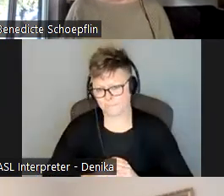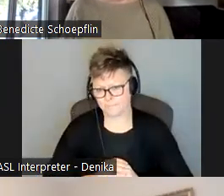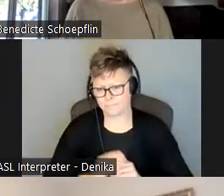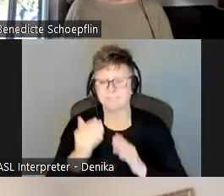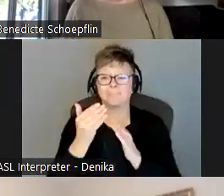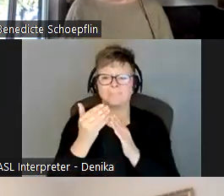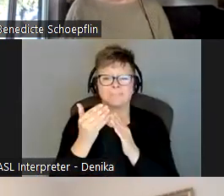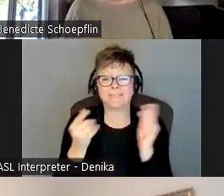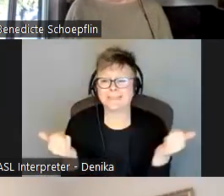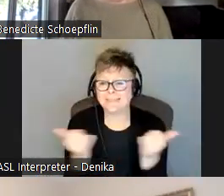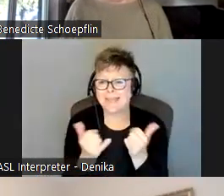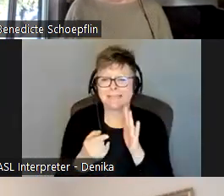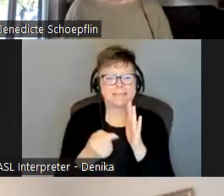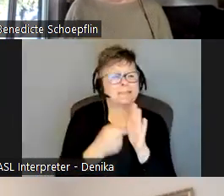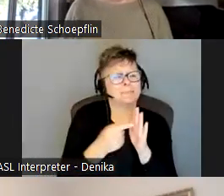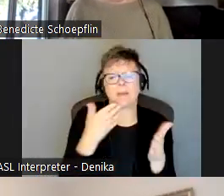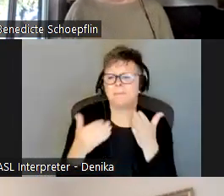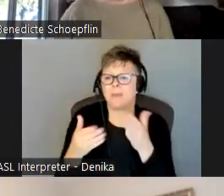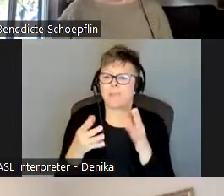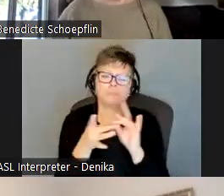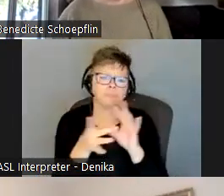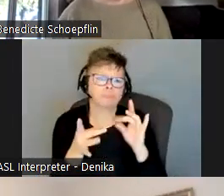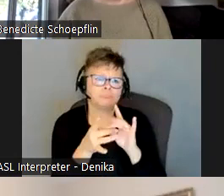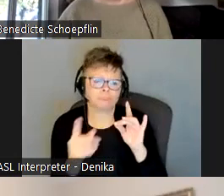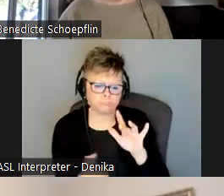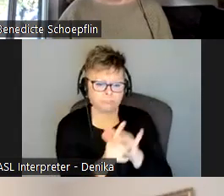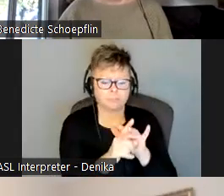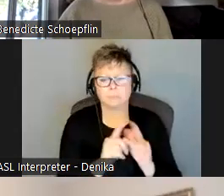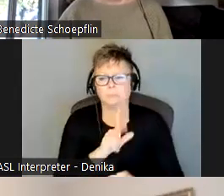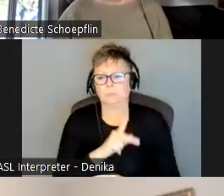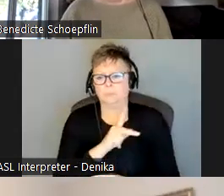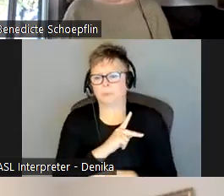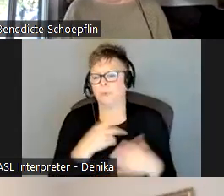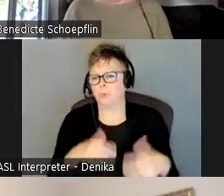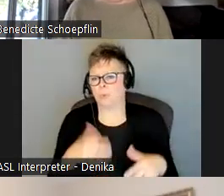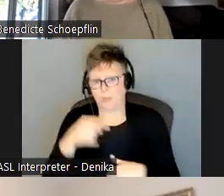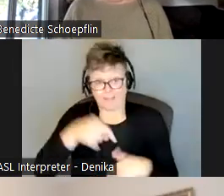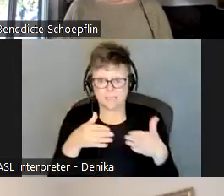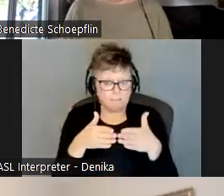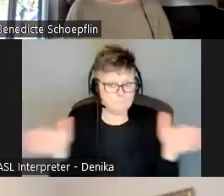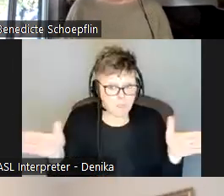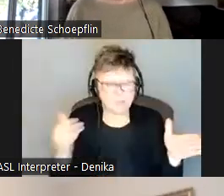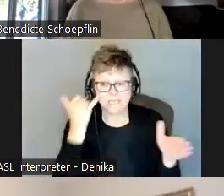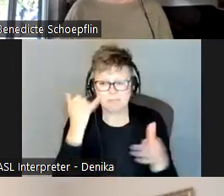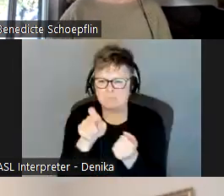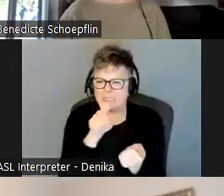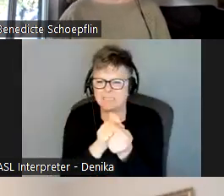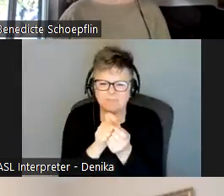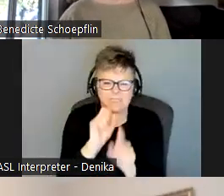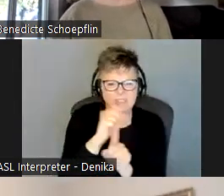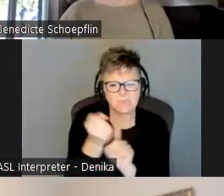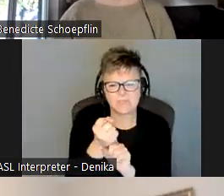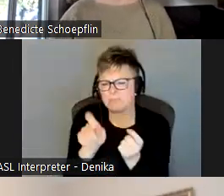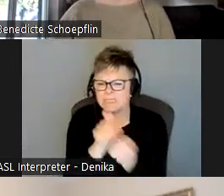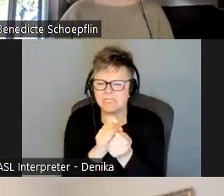personal. This is a public forum, so we encourage you, if you have a specific question or incident that you'd like to speak to us